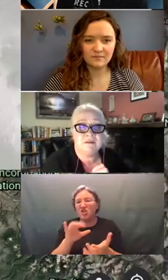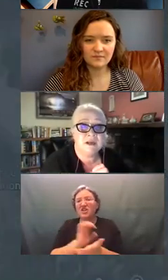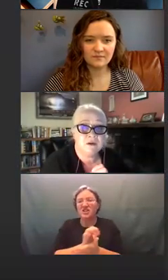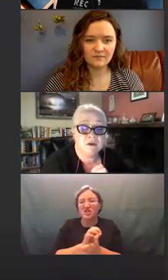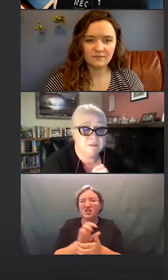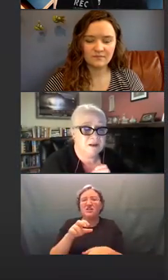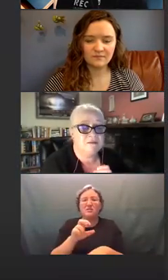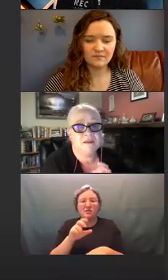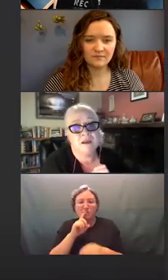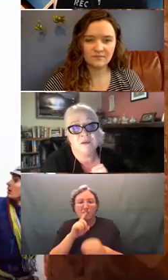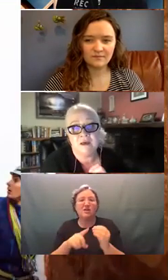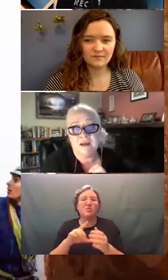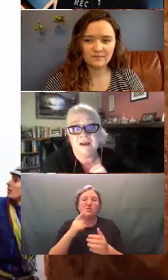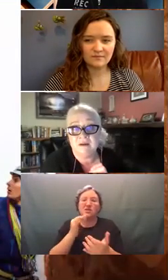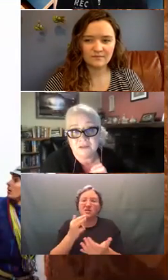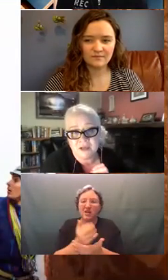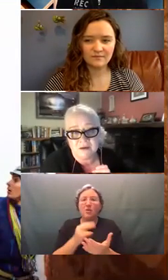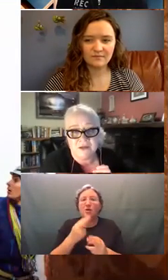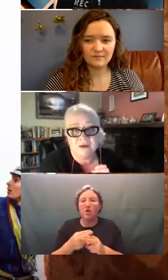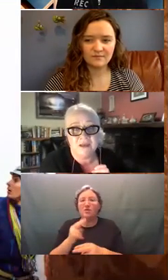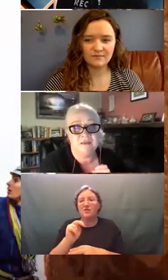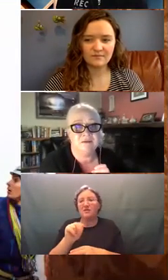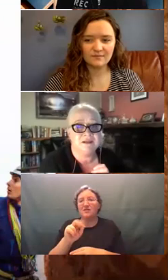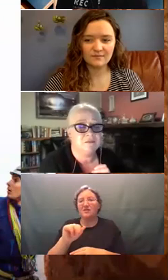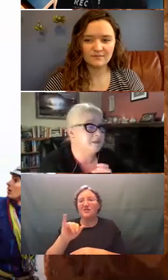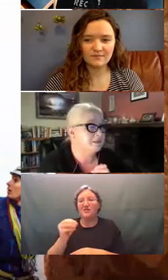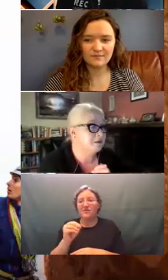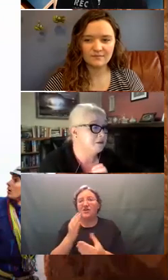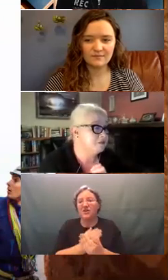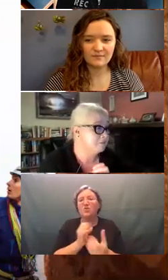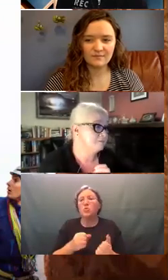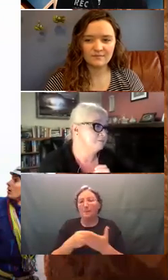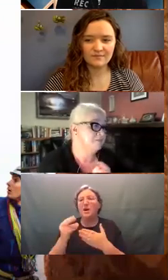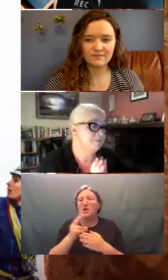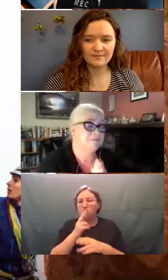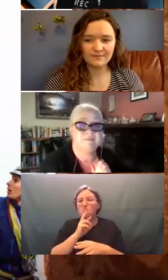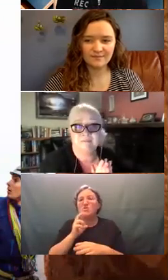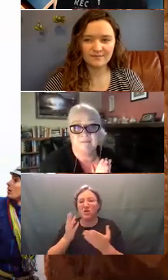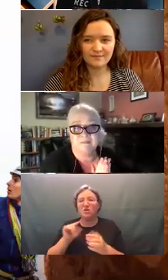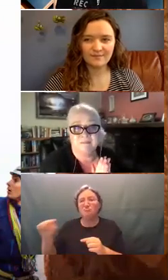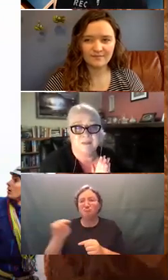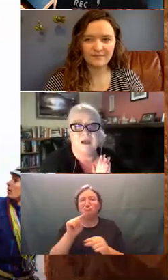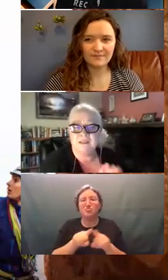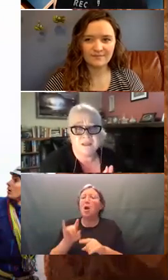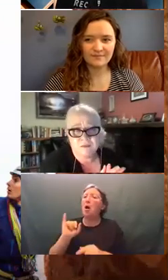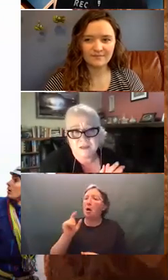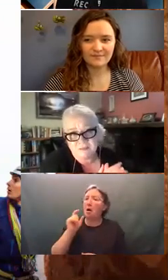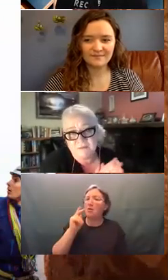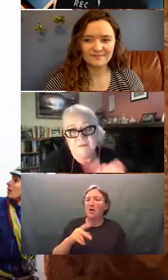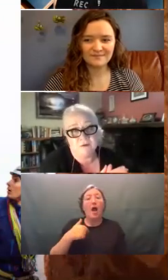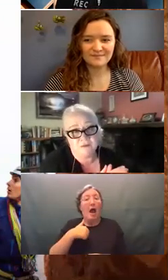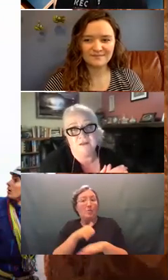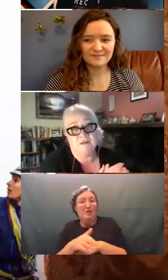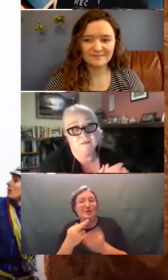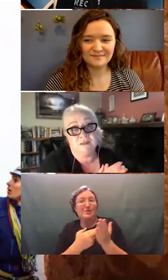and sour cream and everything on it. We call that a Navajo taco, and you can get those several places here in Utah. Okay, awesome. I'll send you a recipe for